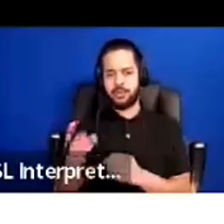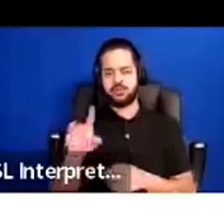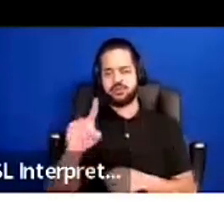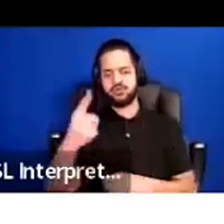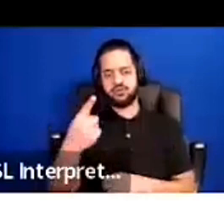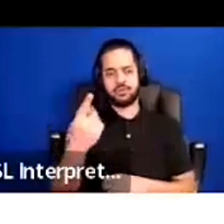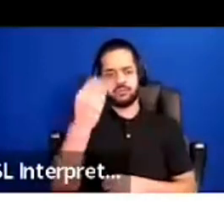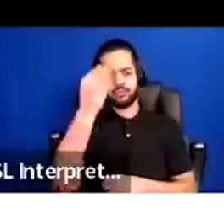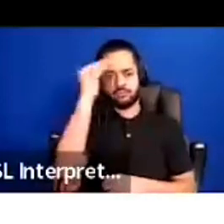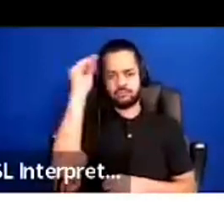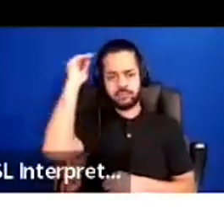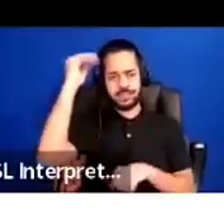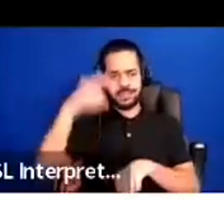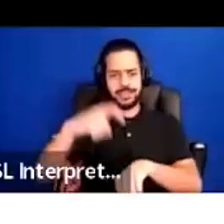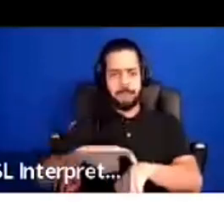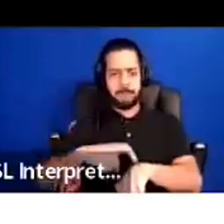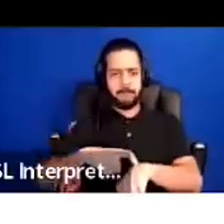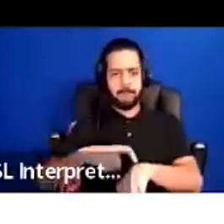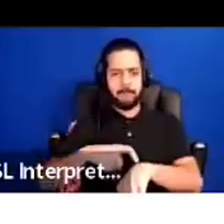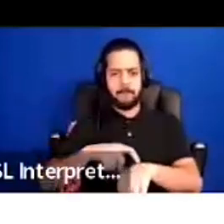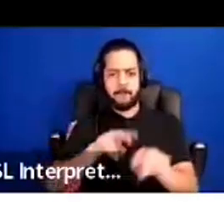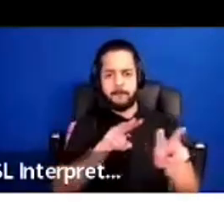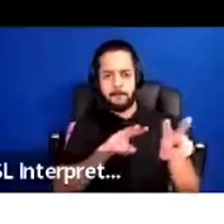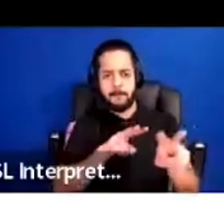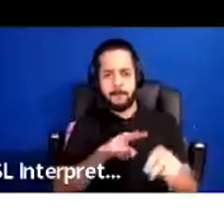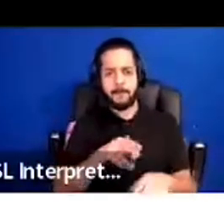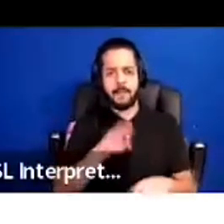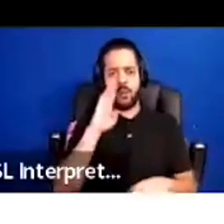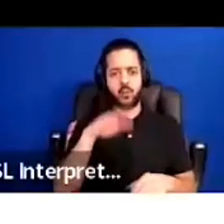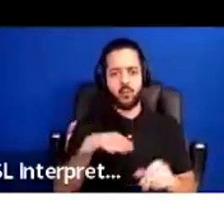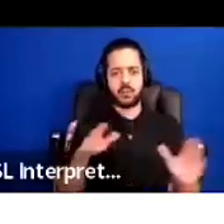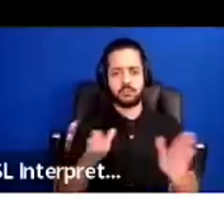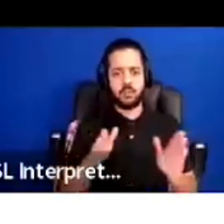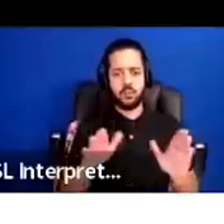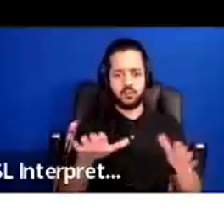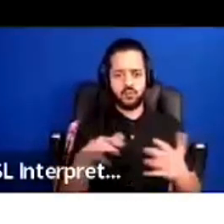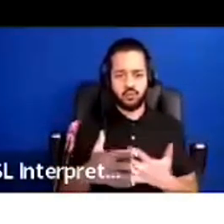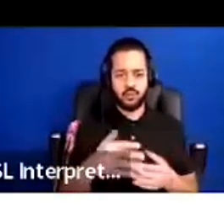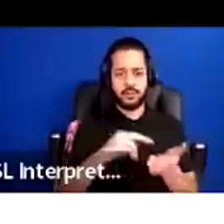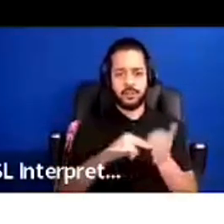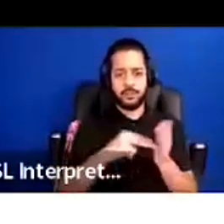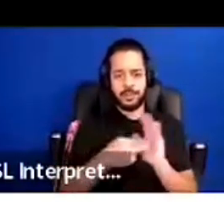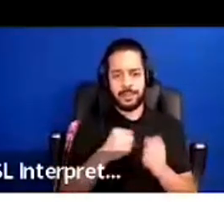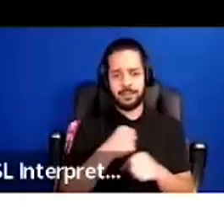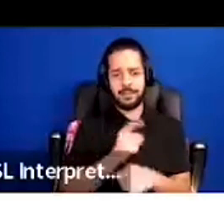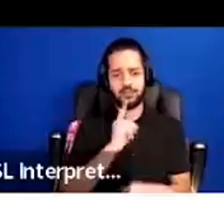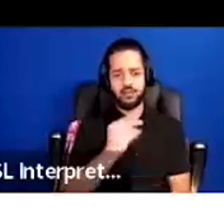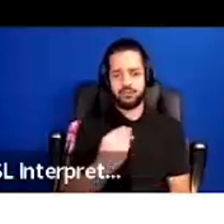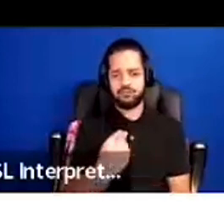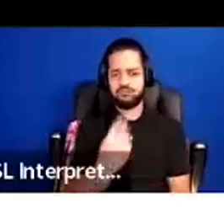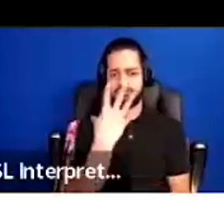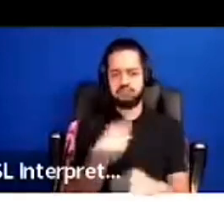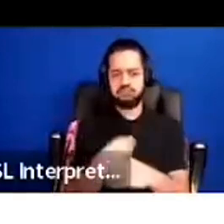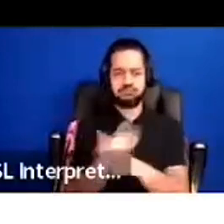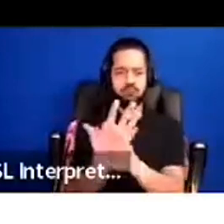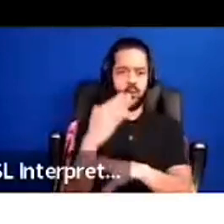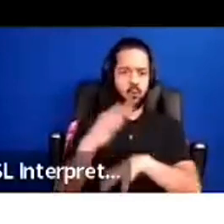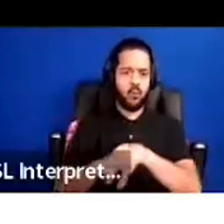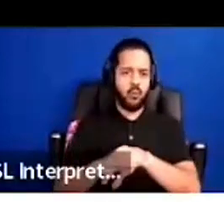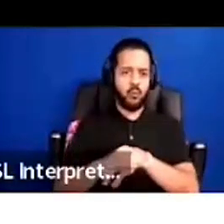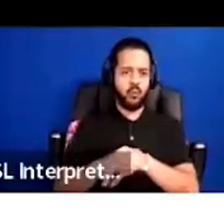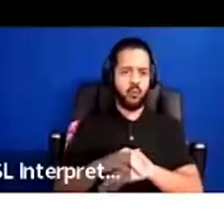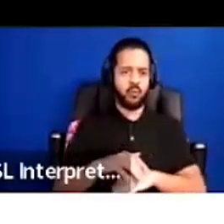your airtime, and being that we're in small groups, the request was to make sure your camera is on and that you're engaged in